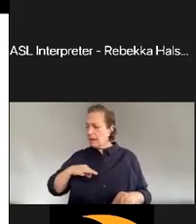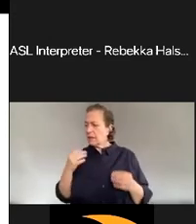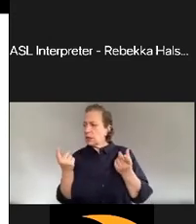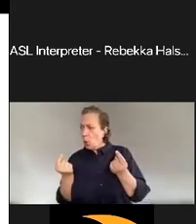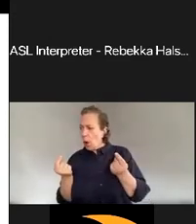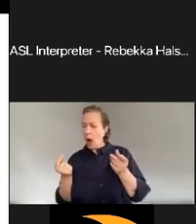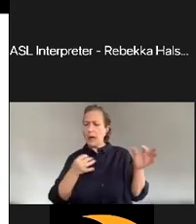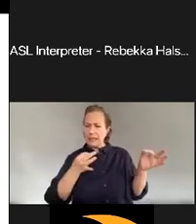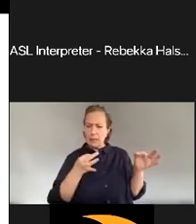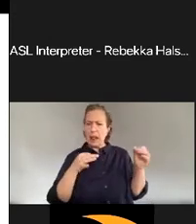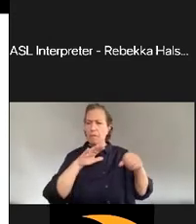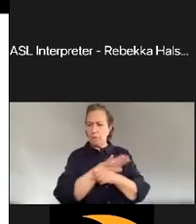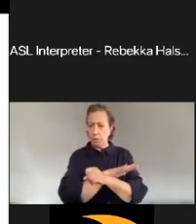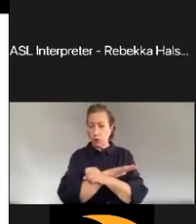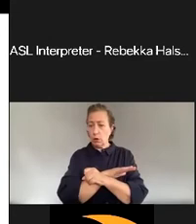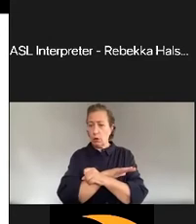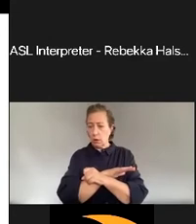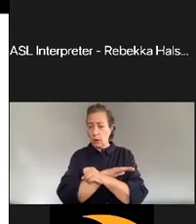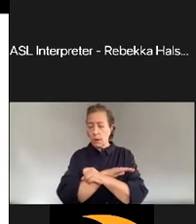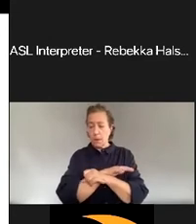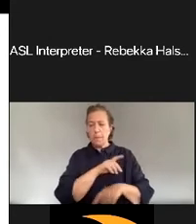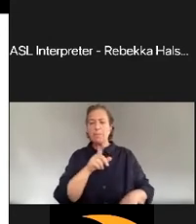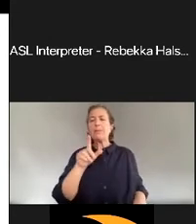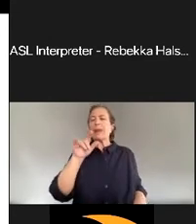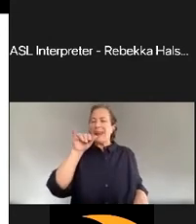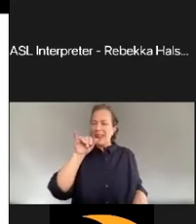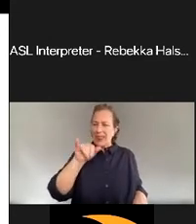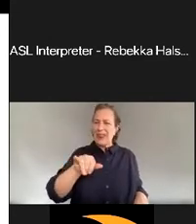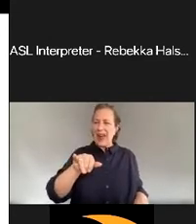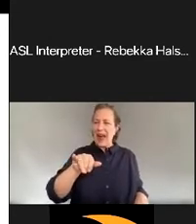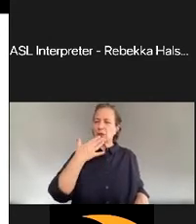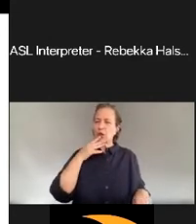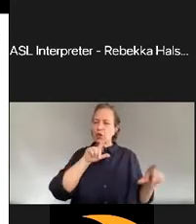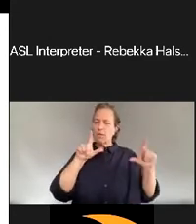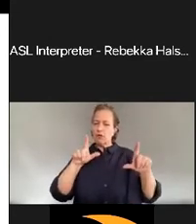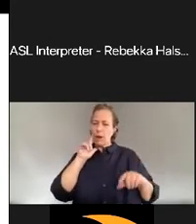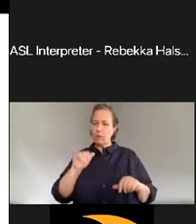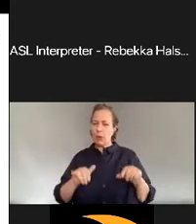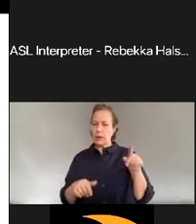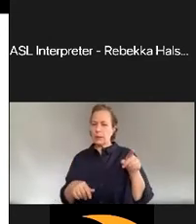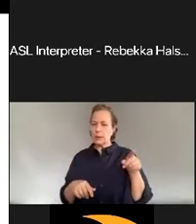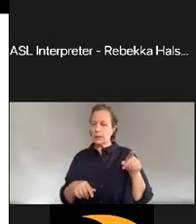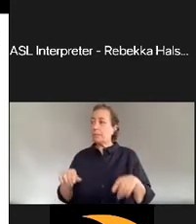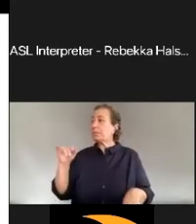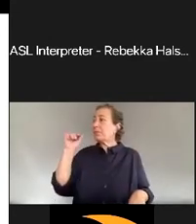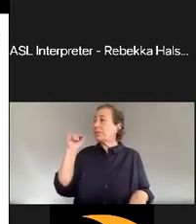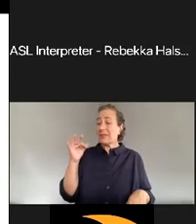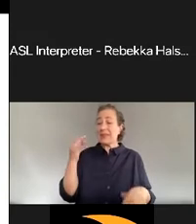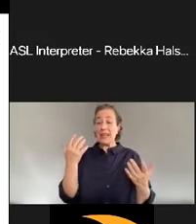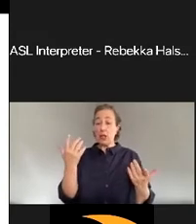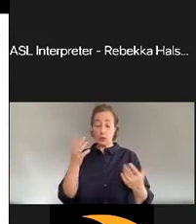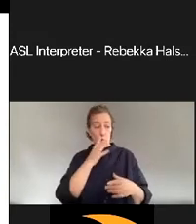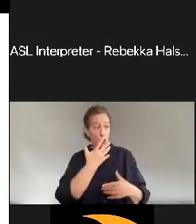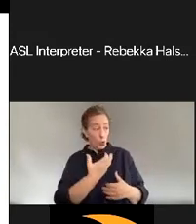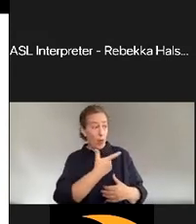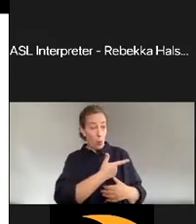thing. And I think that's a good way of discussing these issues. So if you want to talk with a person about, do they want to exercise their rights? What